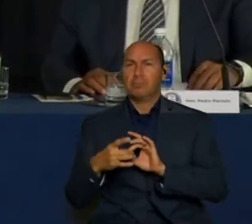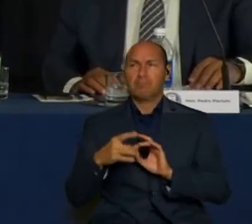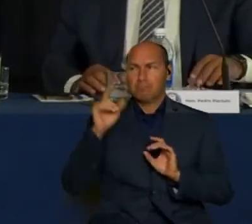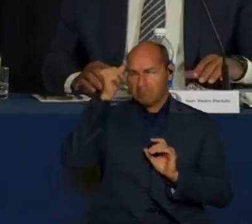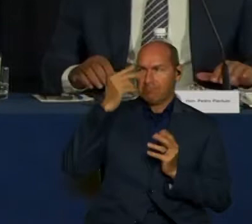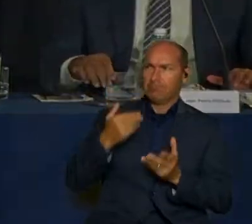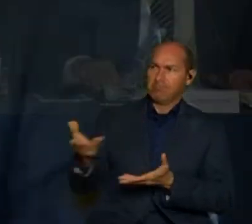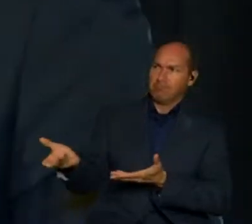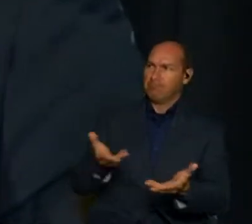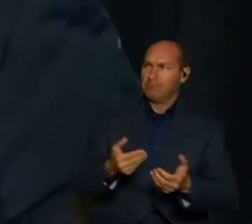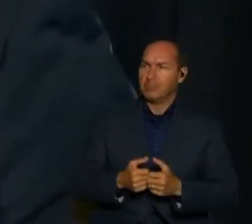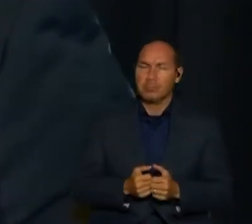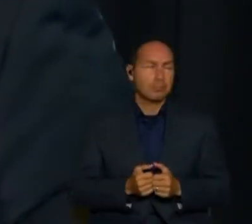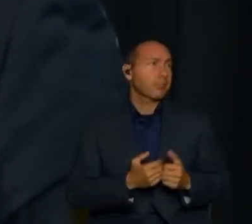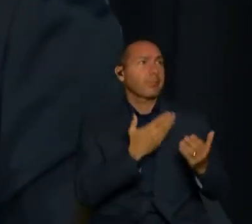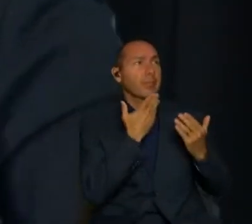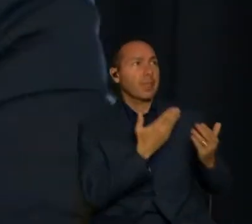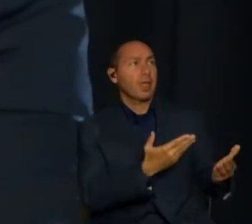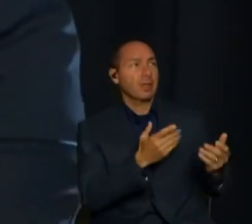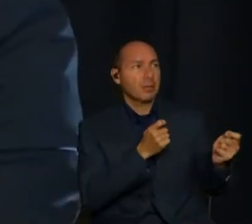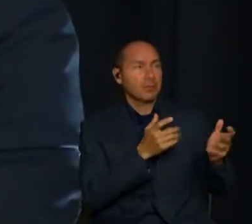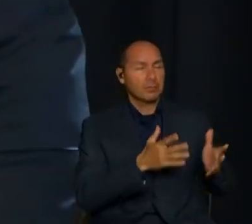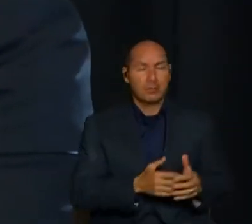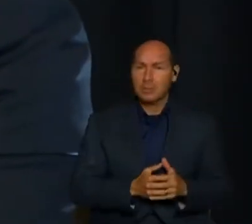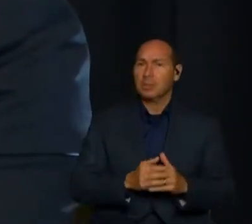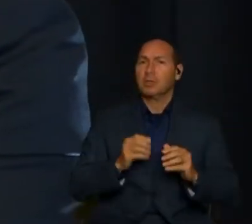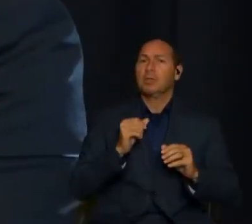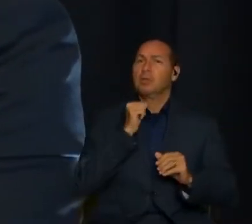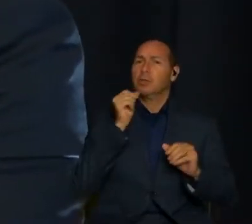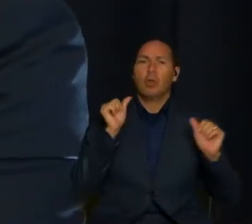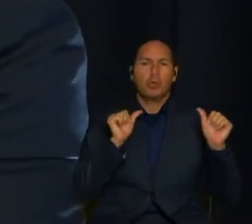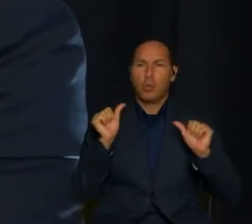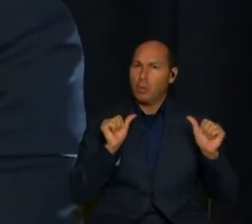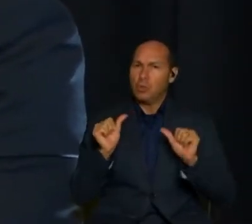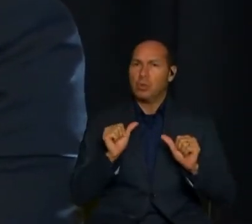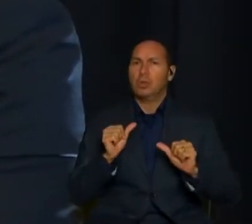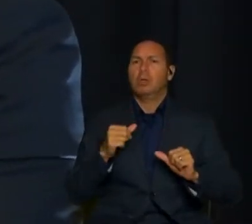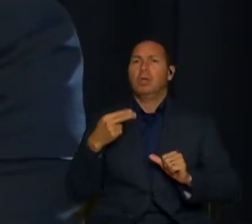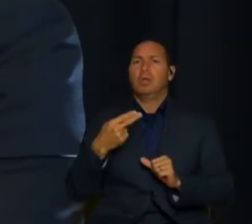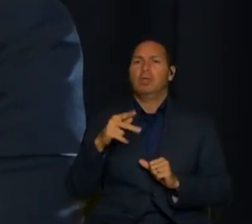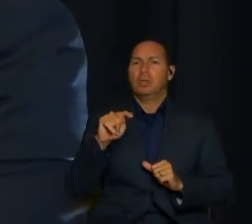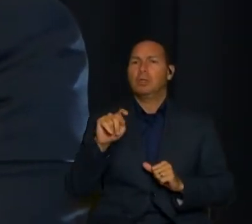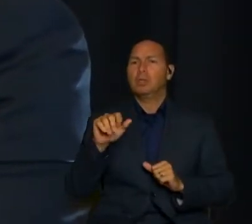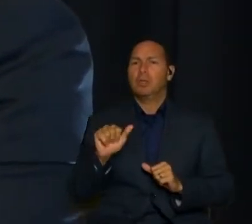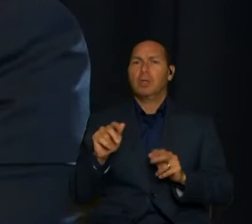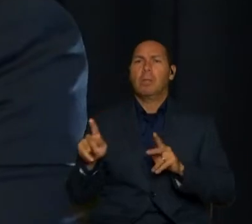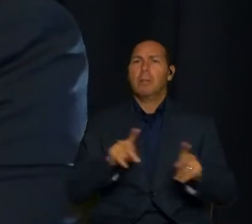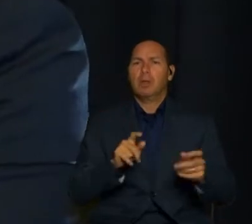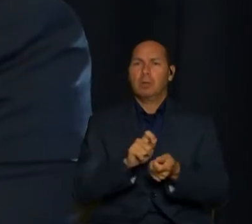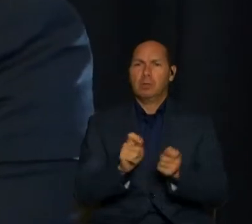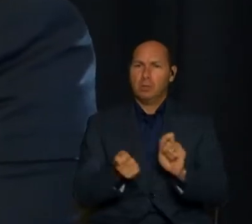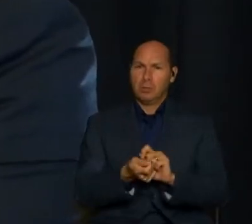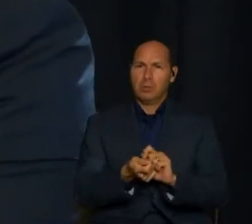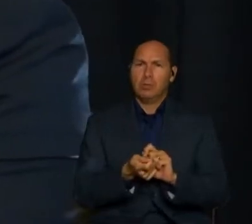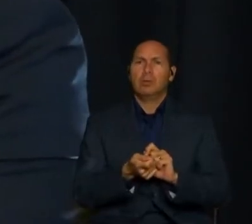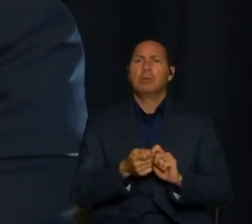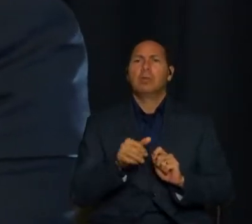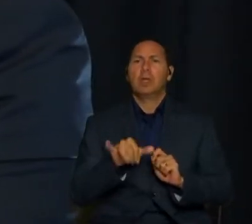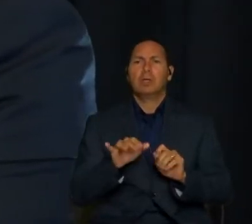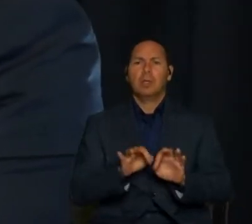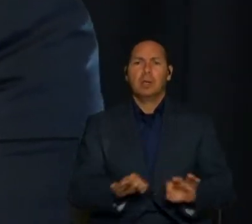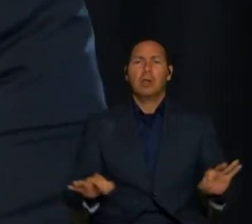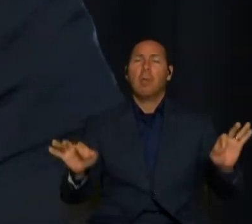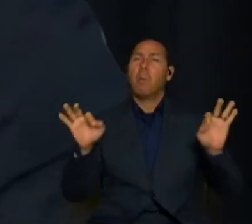Chairman. There's no doubt that the Title III Court's confirmation of the HTA Plan of Adjustment is another